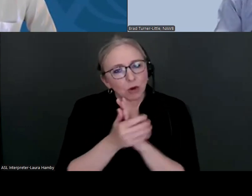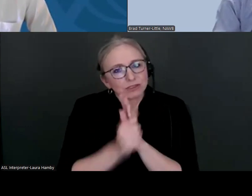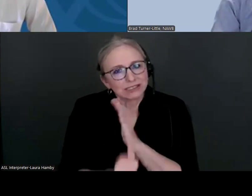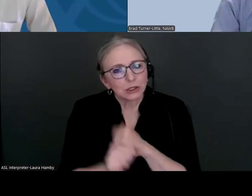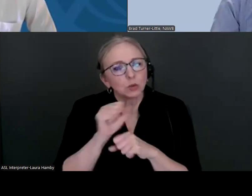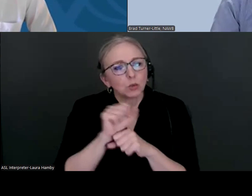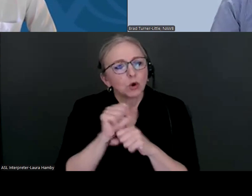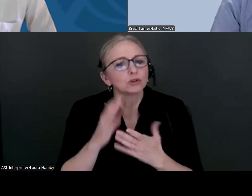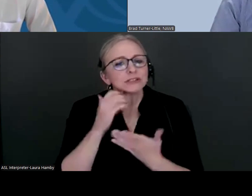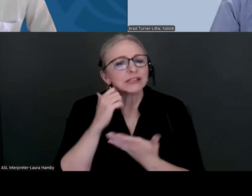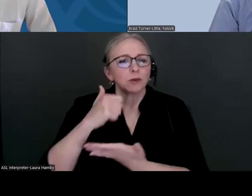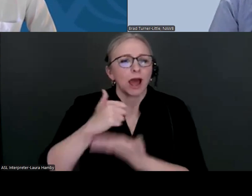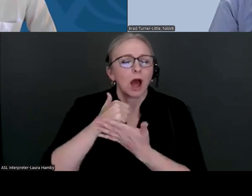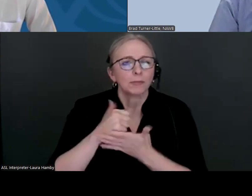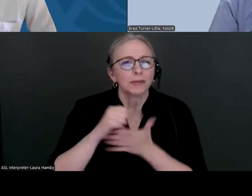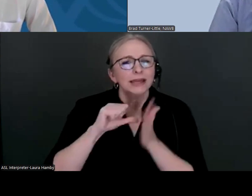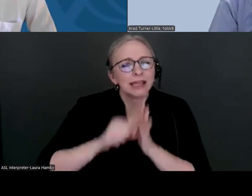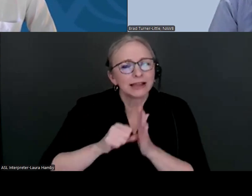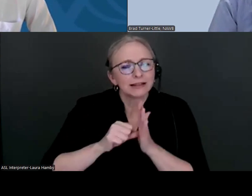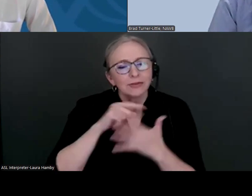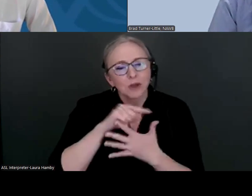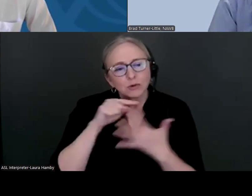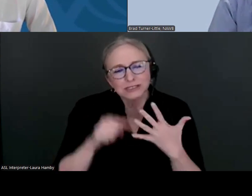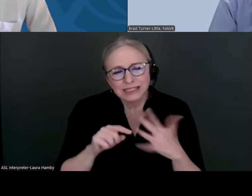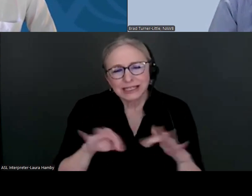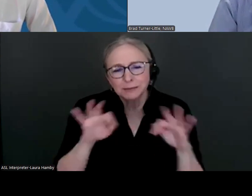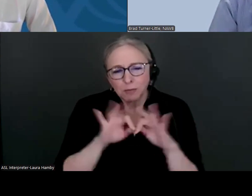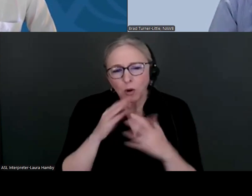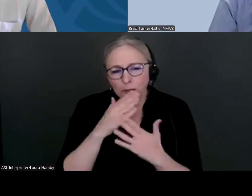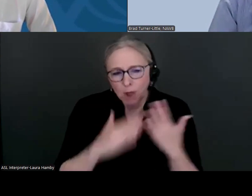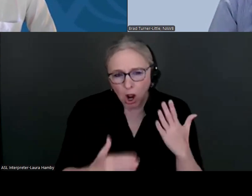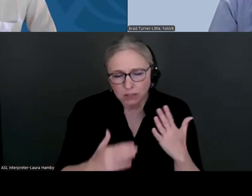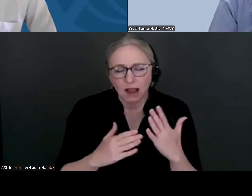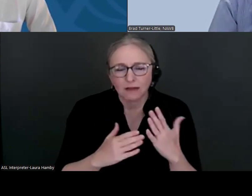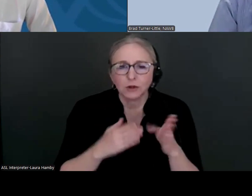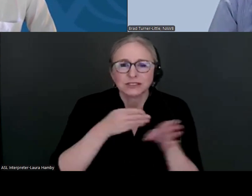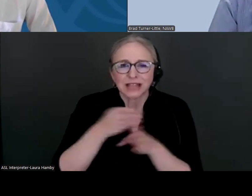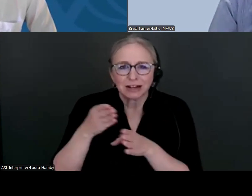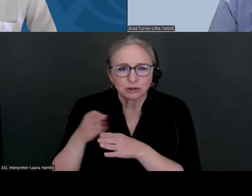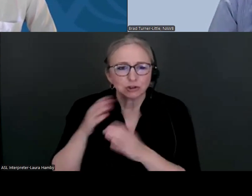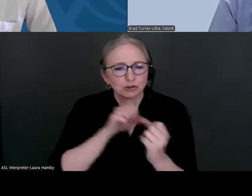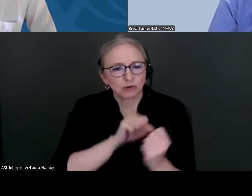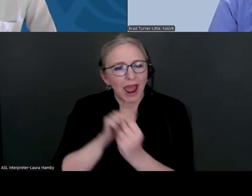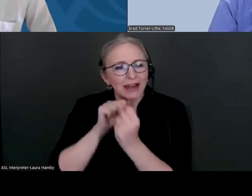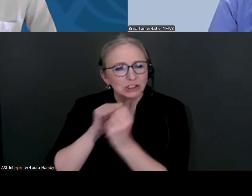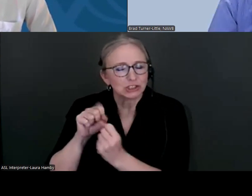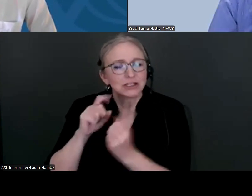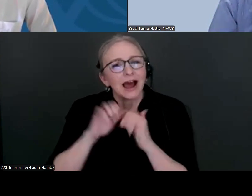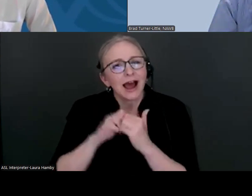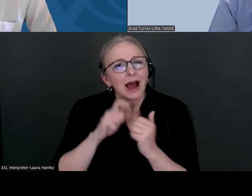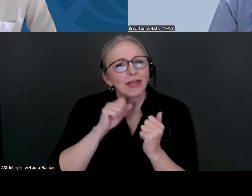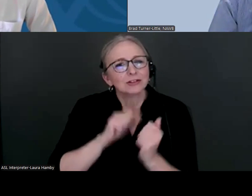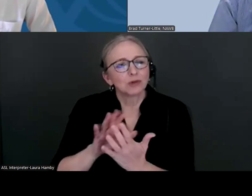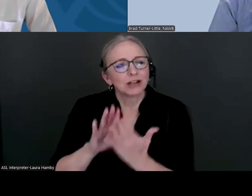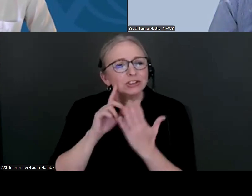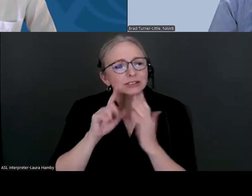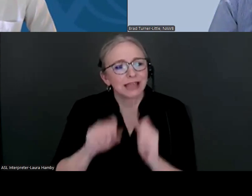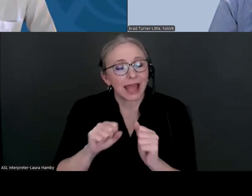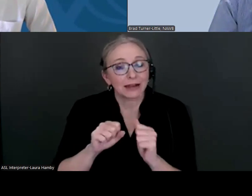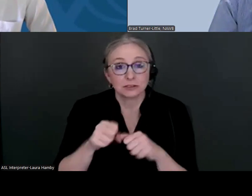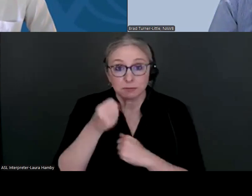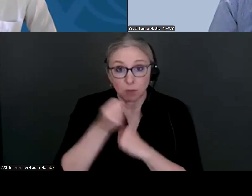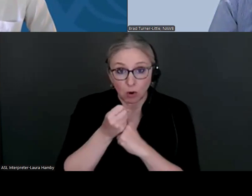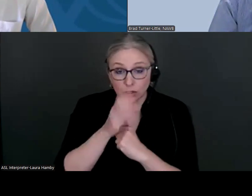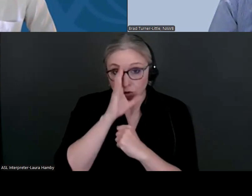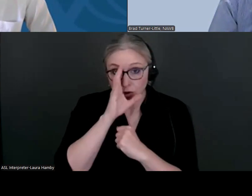you help us highlight the key aspects of the sector strategy framework, and also how sector strategies can specifically support the direct